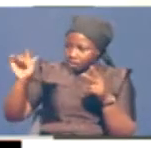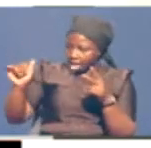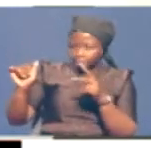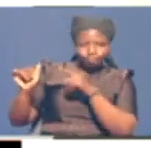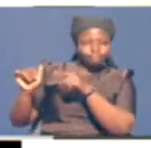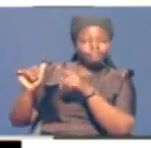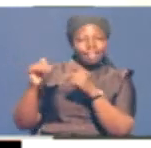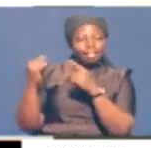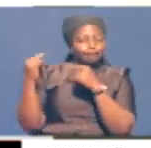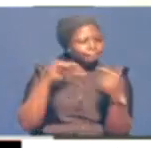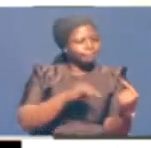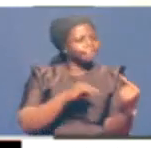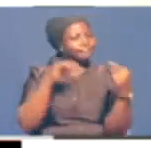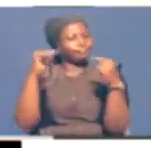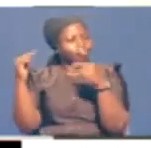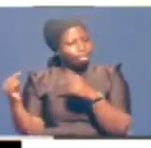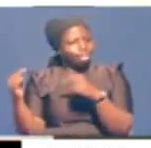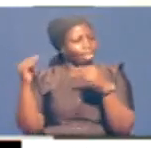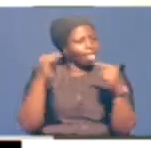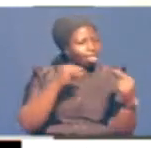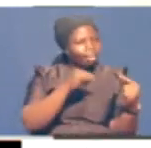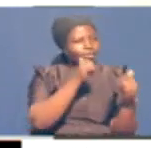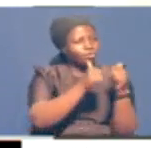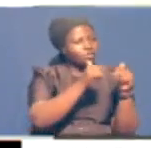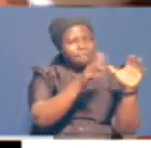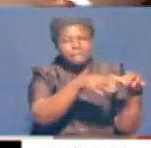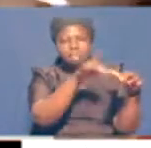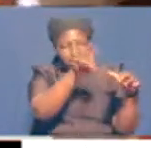which party should call shots in the Ukambani region.